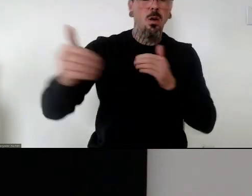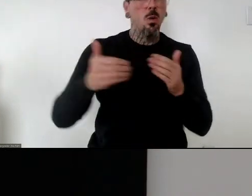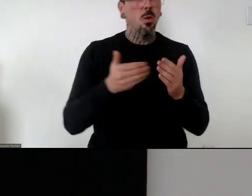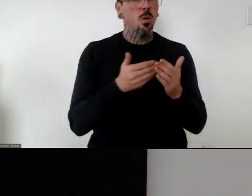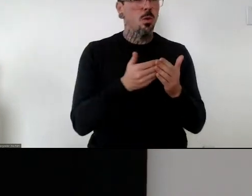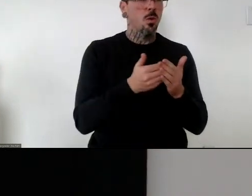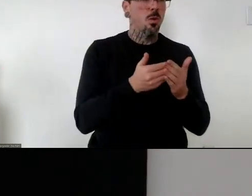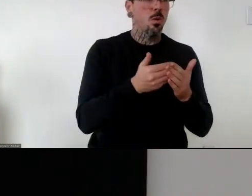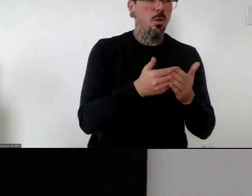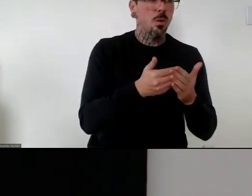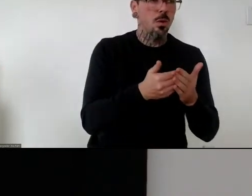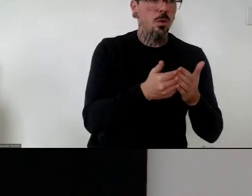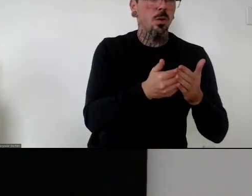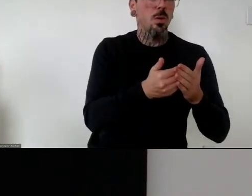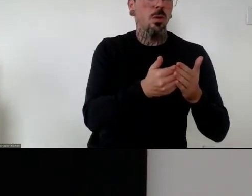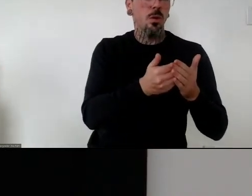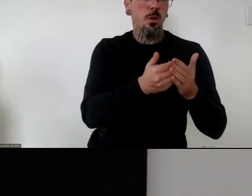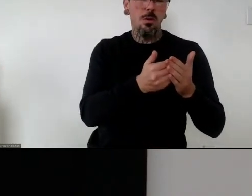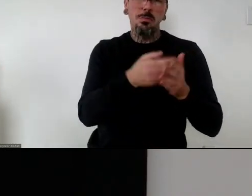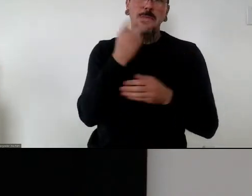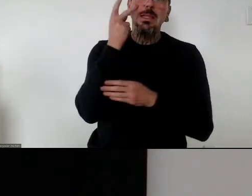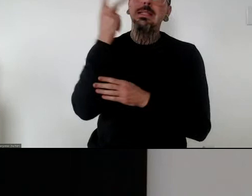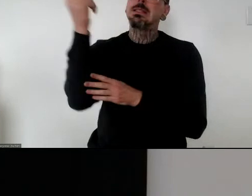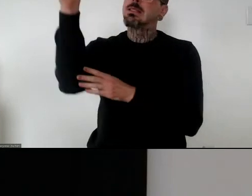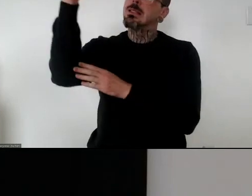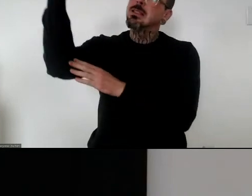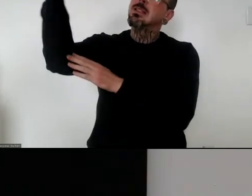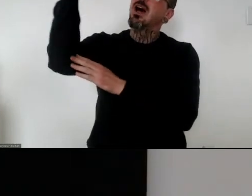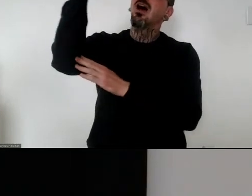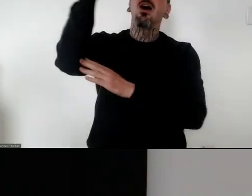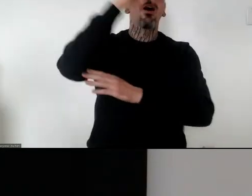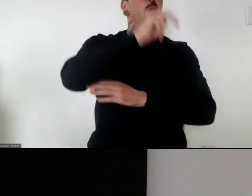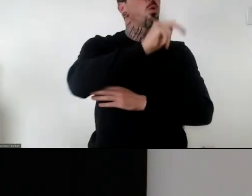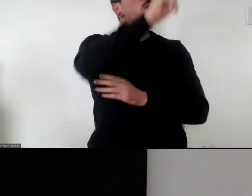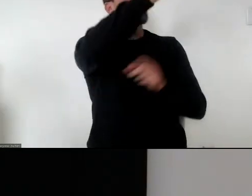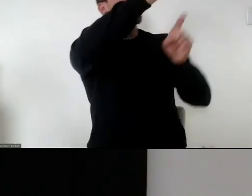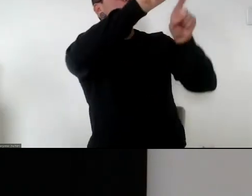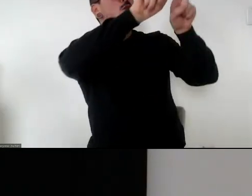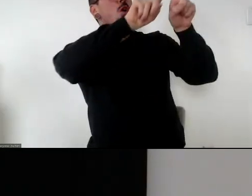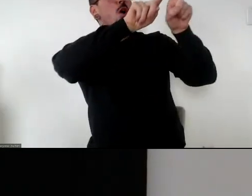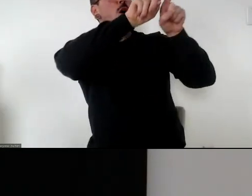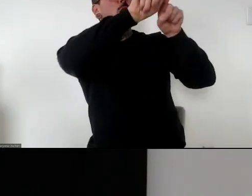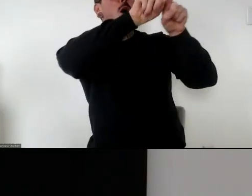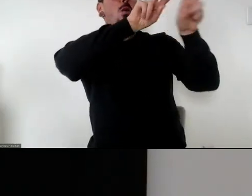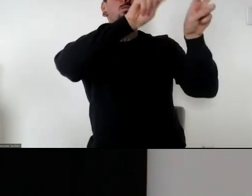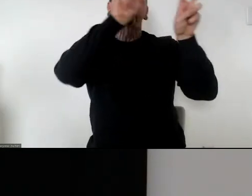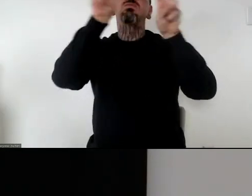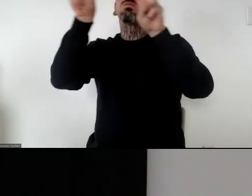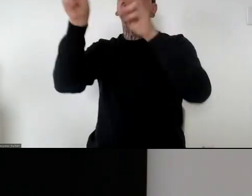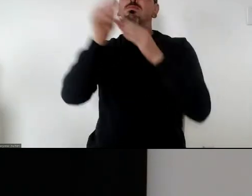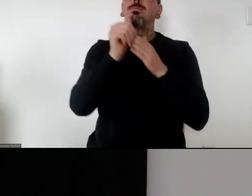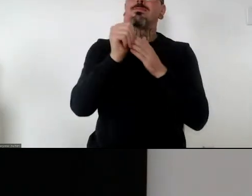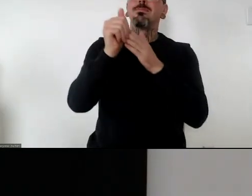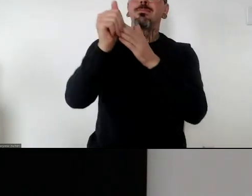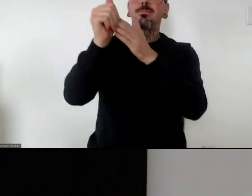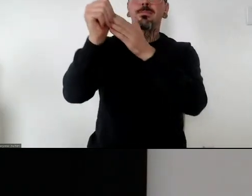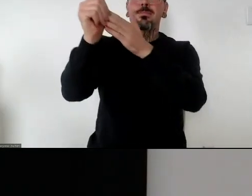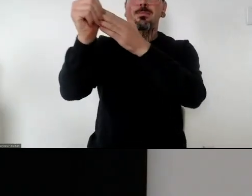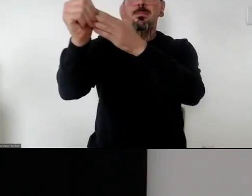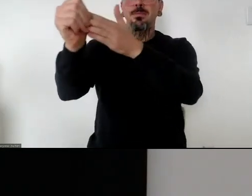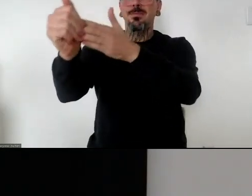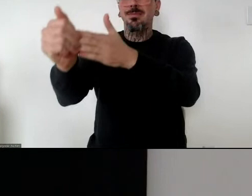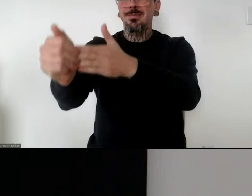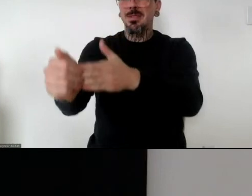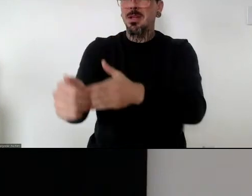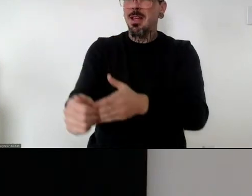sun or the North Star, you will be found, we'll sing you